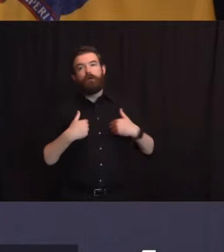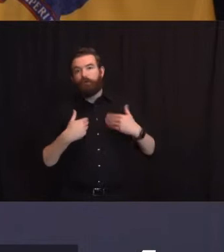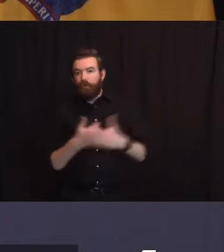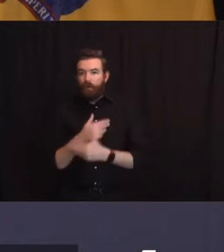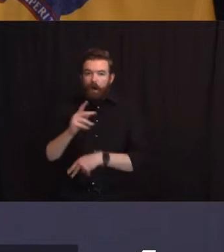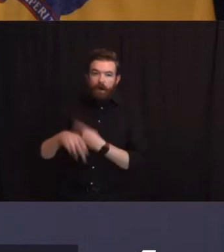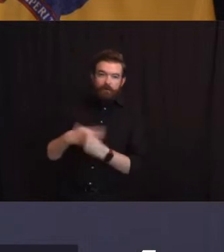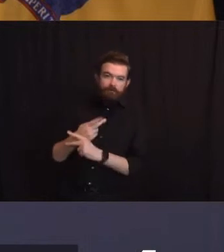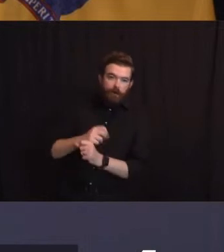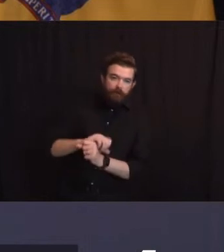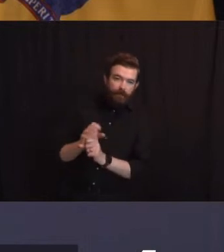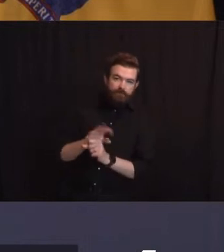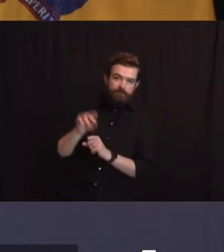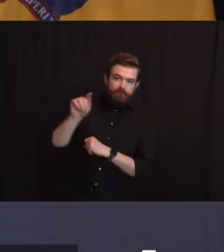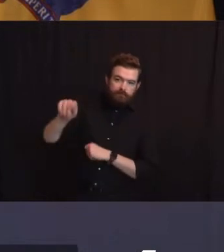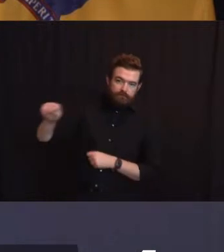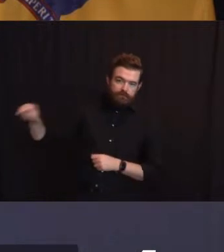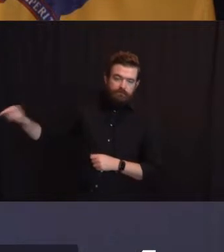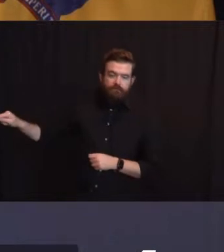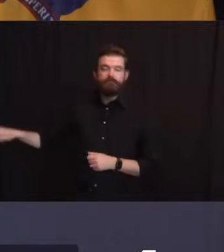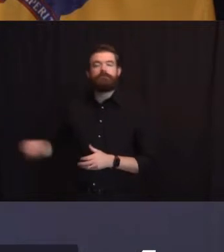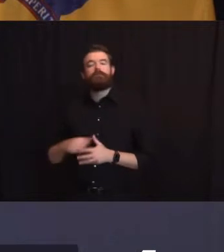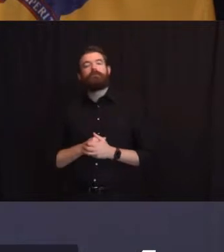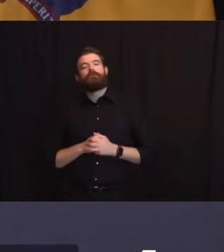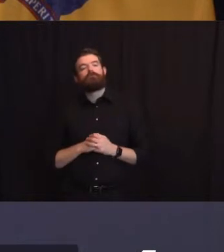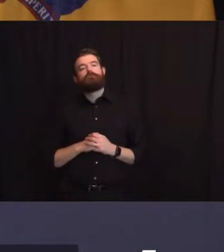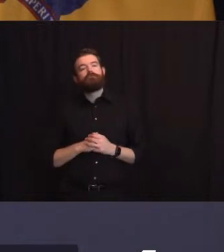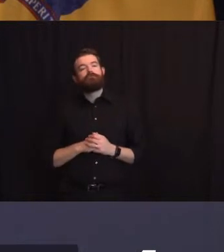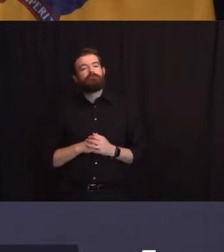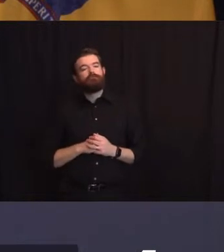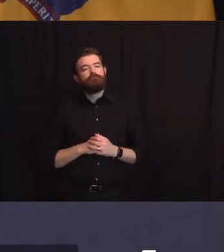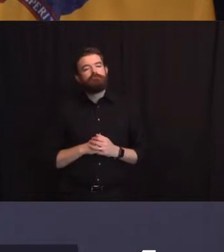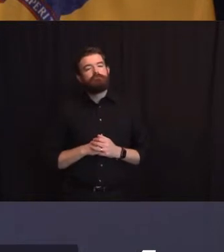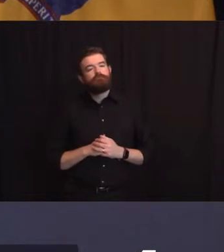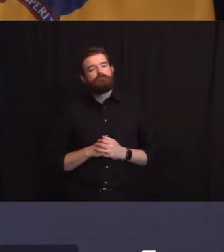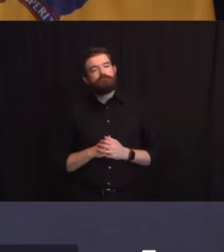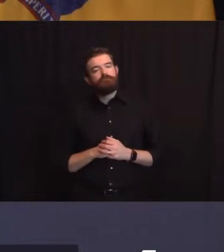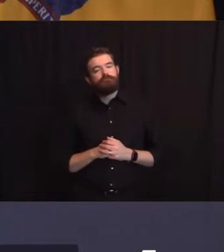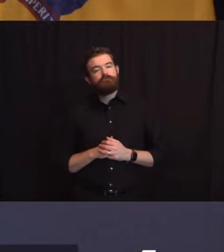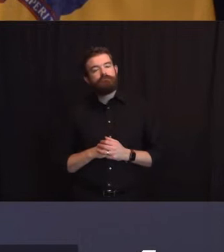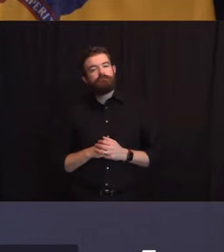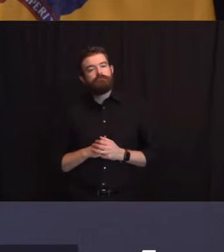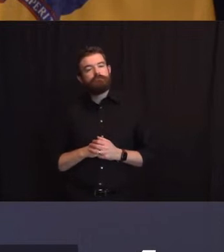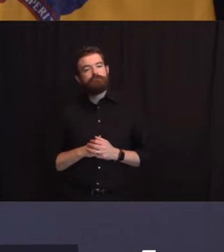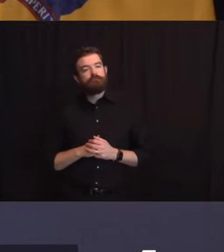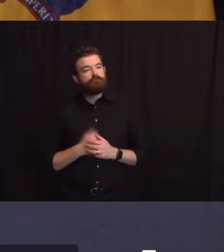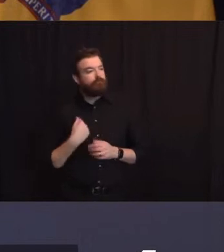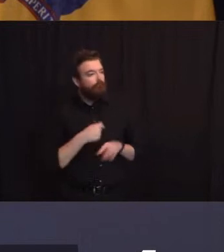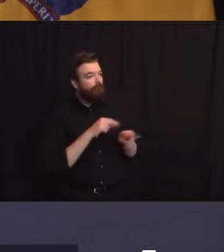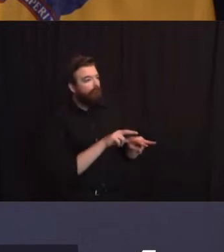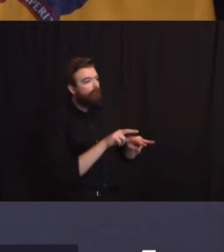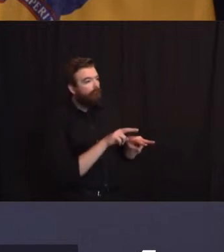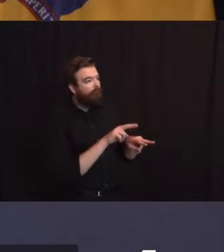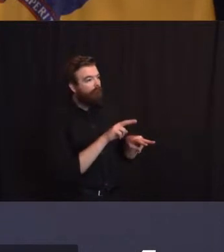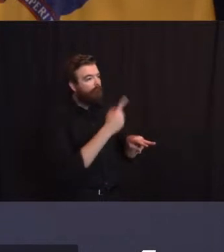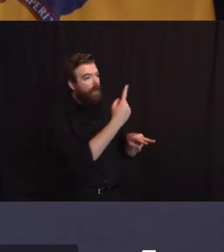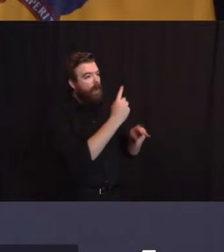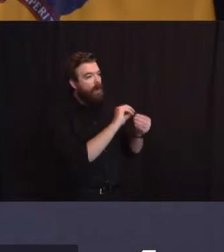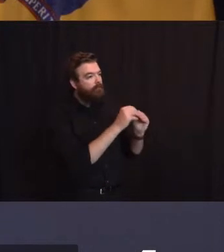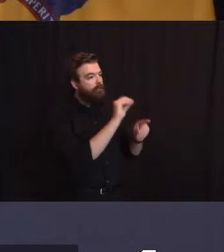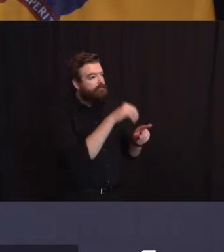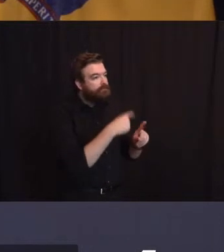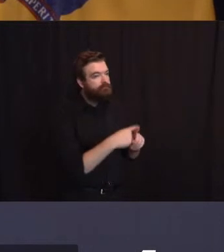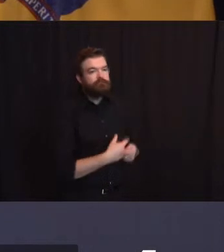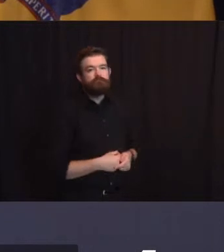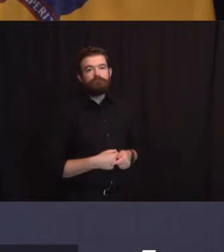positivity I mentioned. So it's not going to be one, unless we, it's not going to be one piece of data. It'll